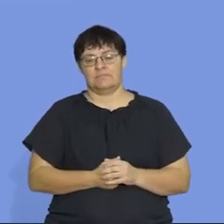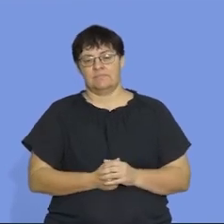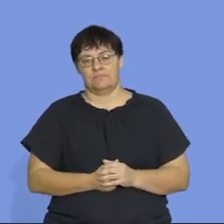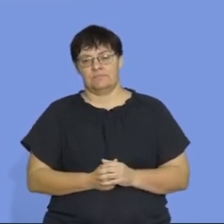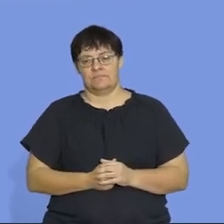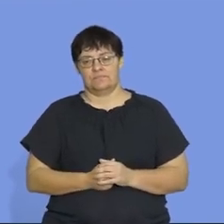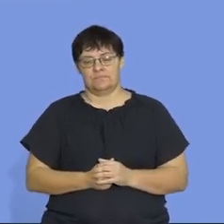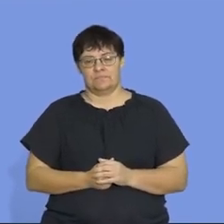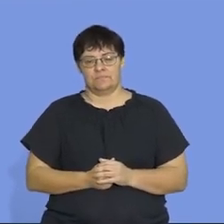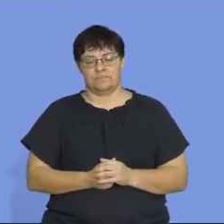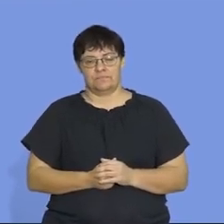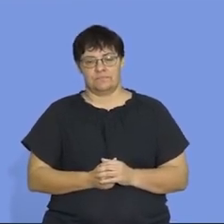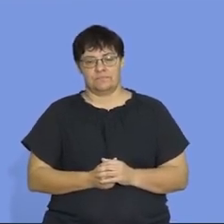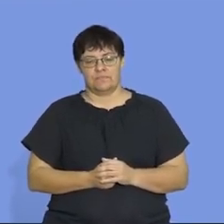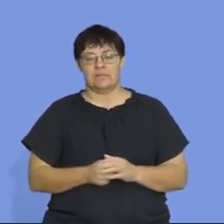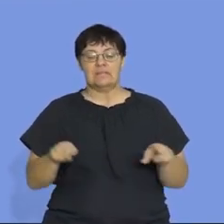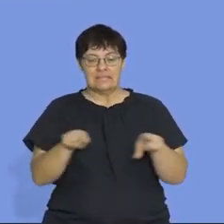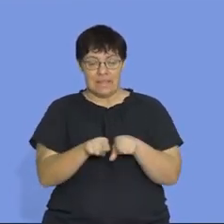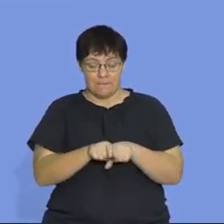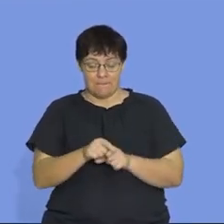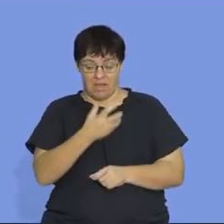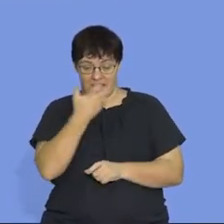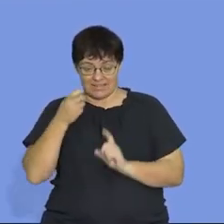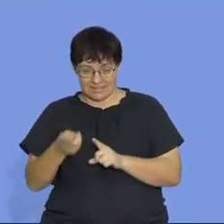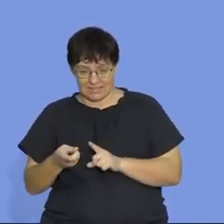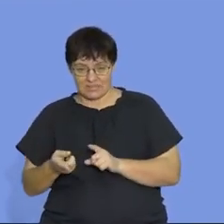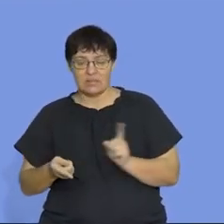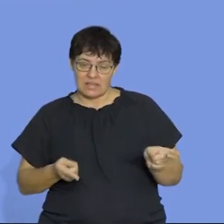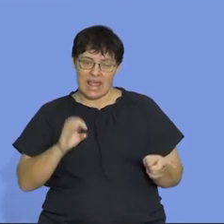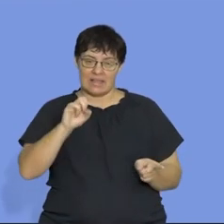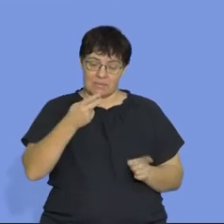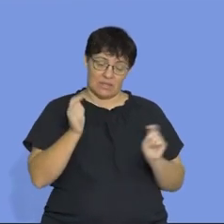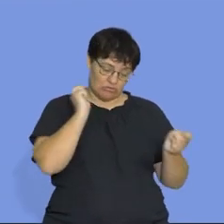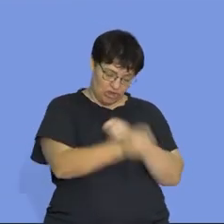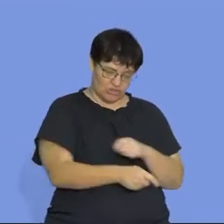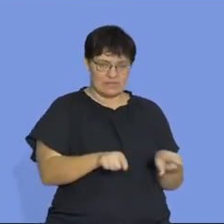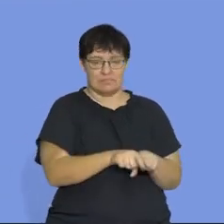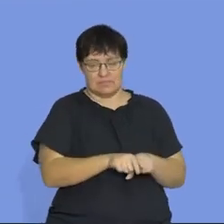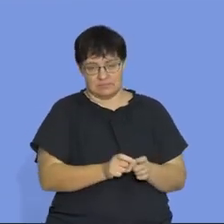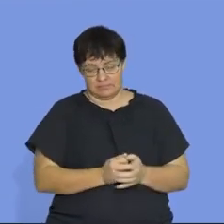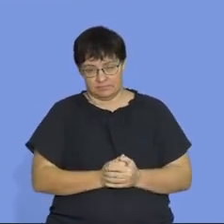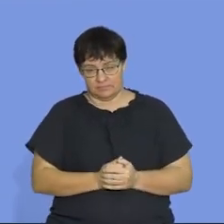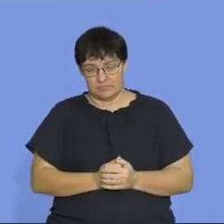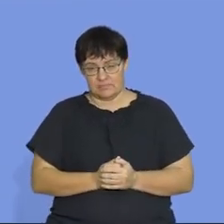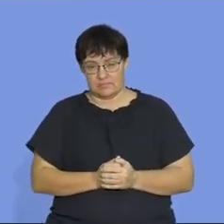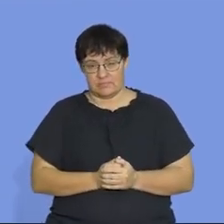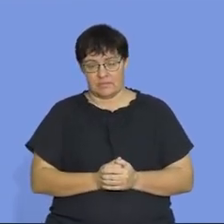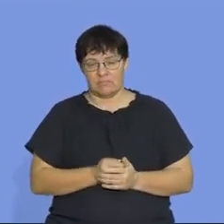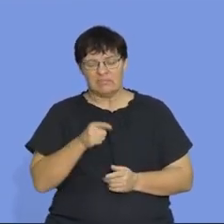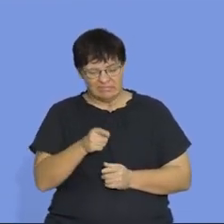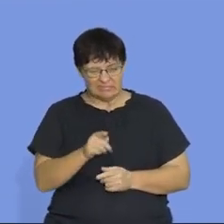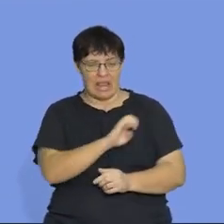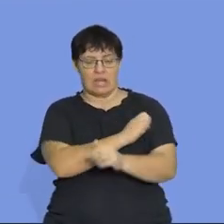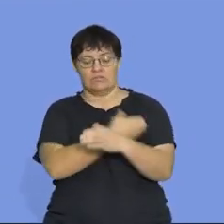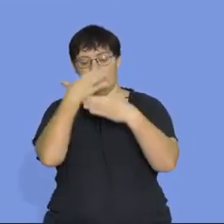So the heat of reaction is the same as the enthalpy change, right? So this is in terms of energy, but remember,